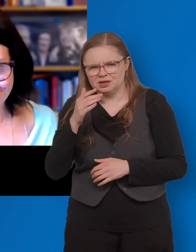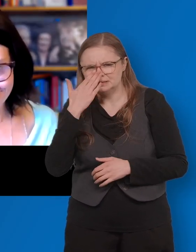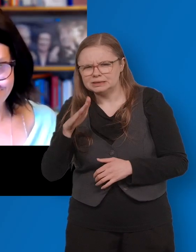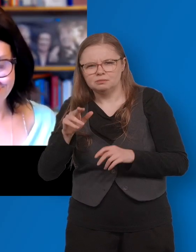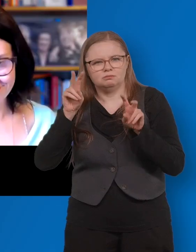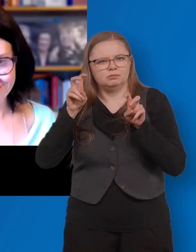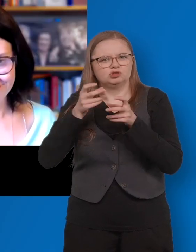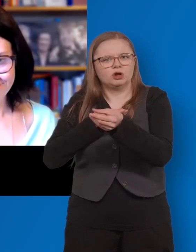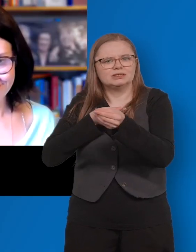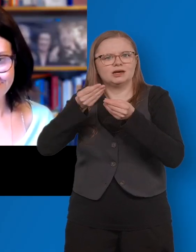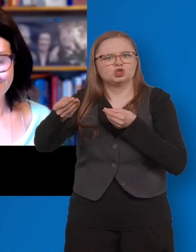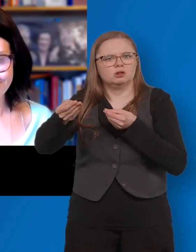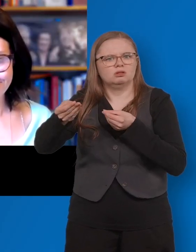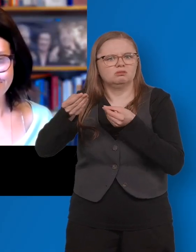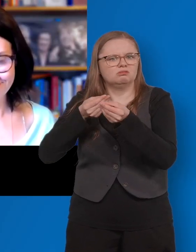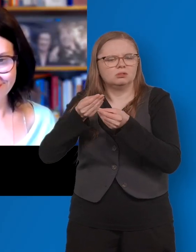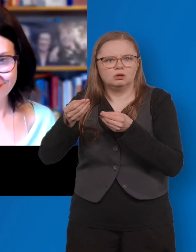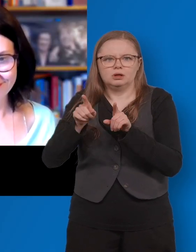cost benefit analysis.